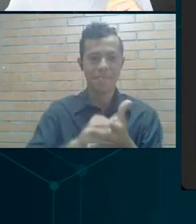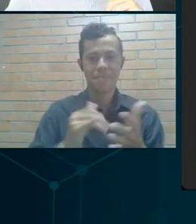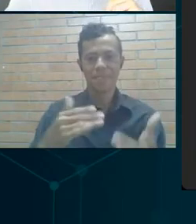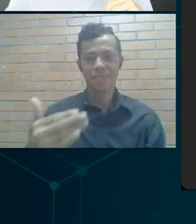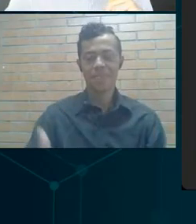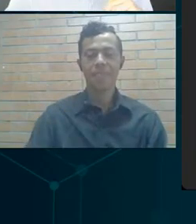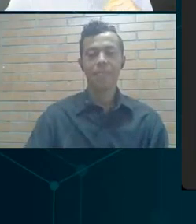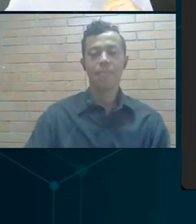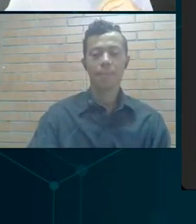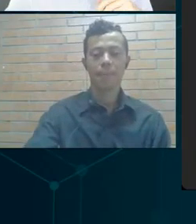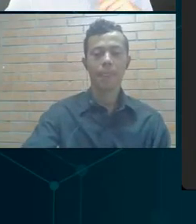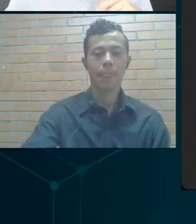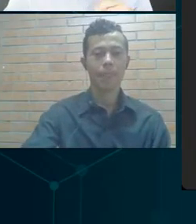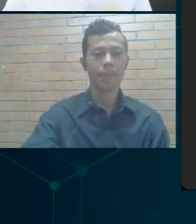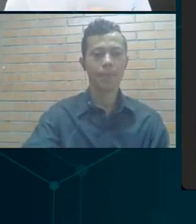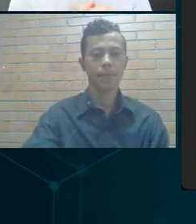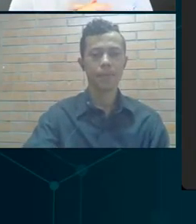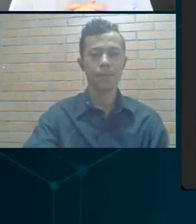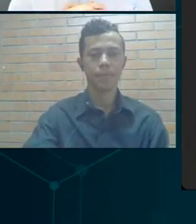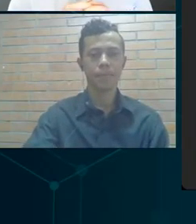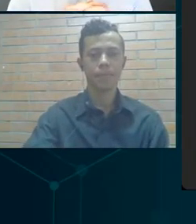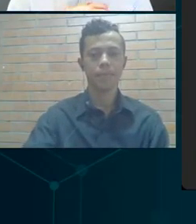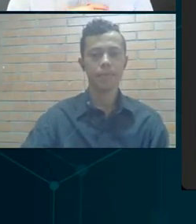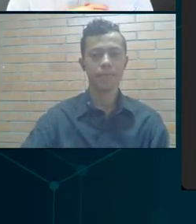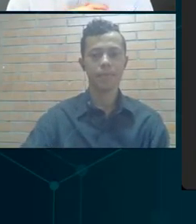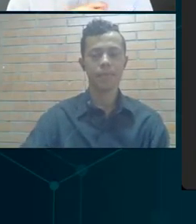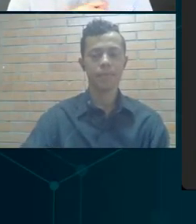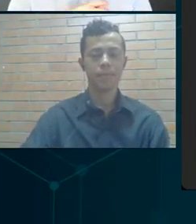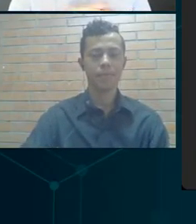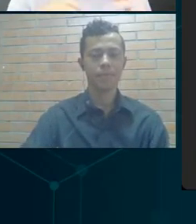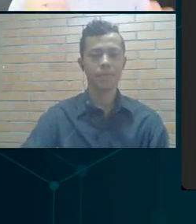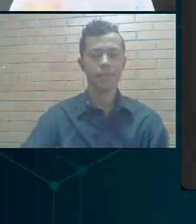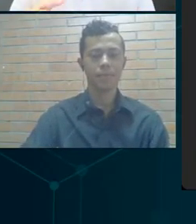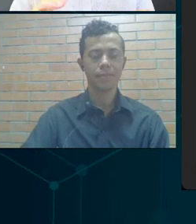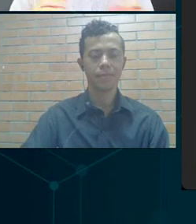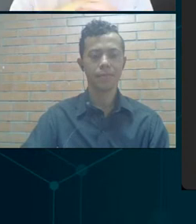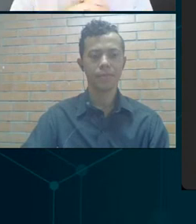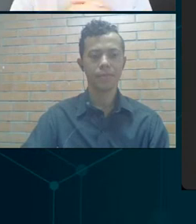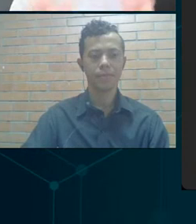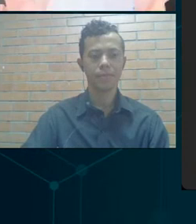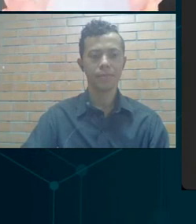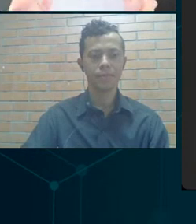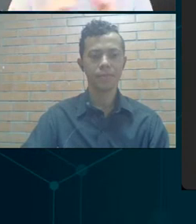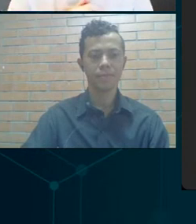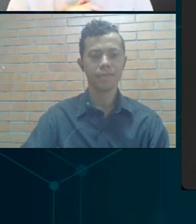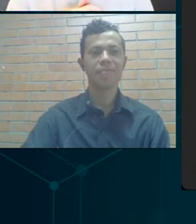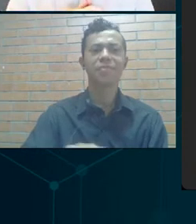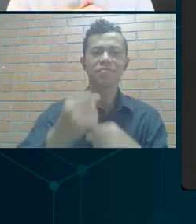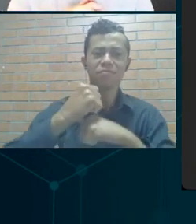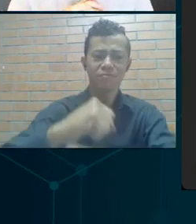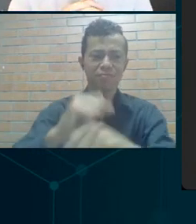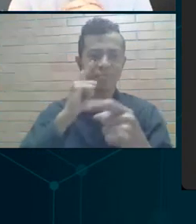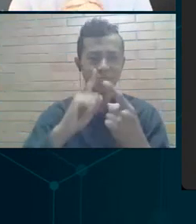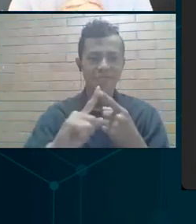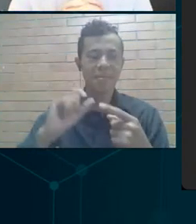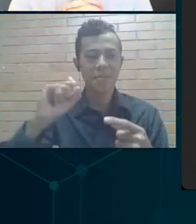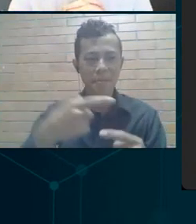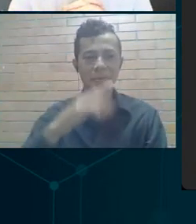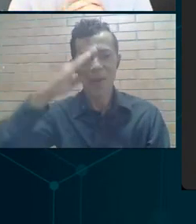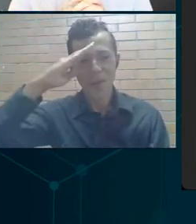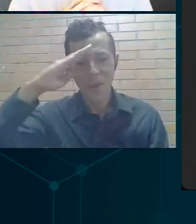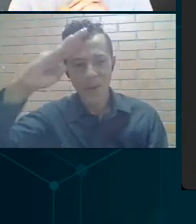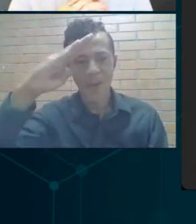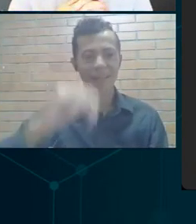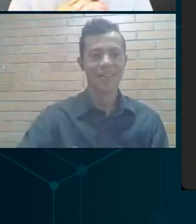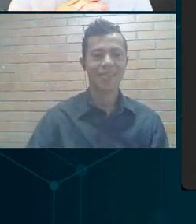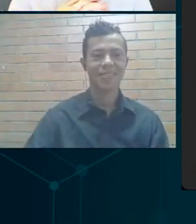So again, be brave. Be the first one to say hello. We'd love to hear